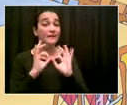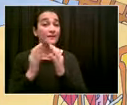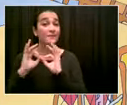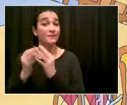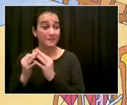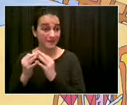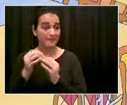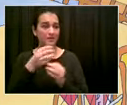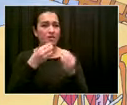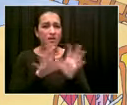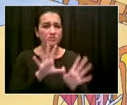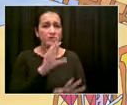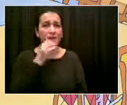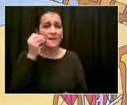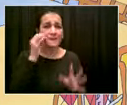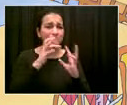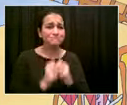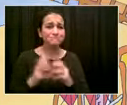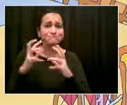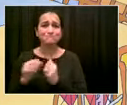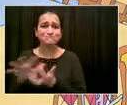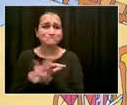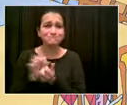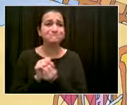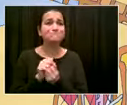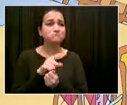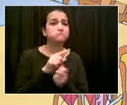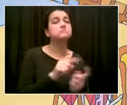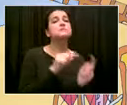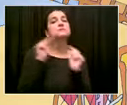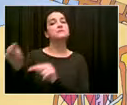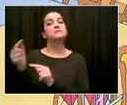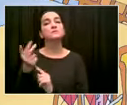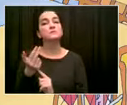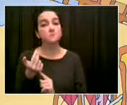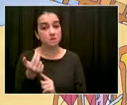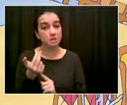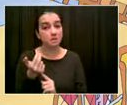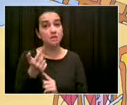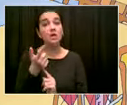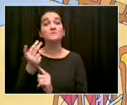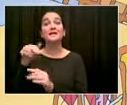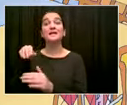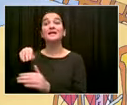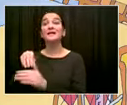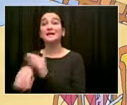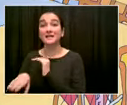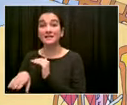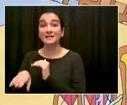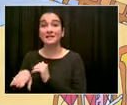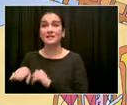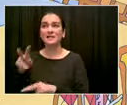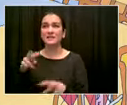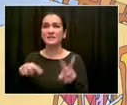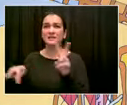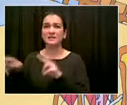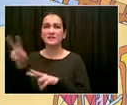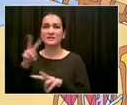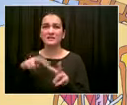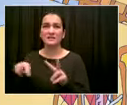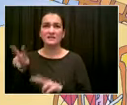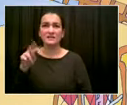the new hotel is pretty uninhabitable, just some like filthy conditions, issues with doors locking, and